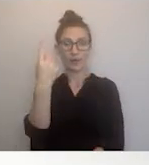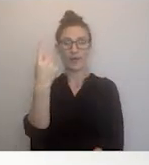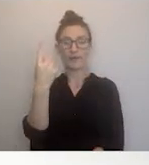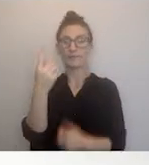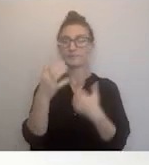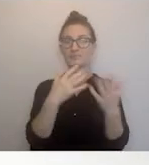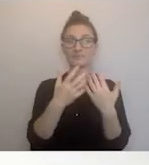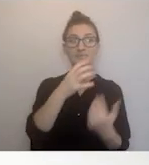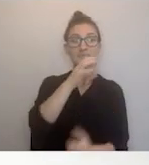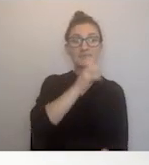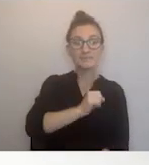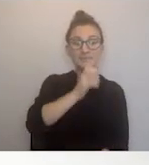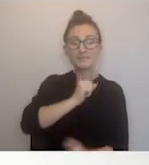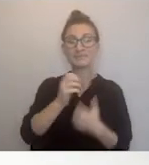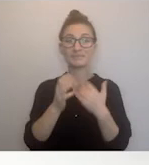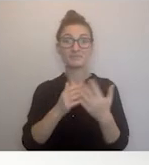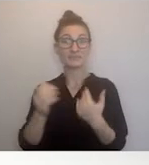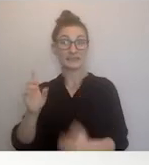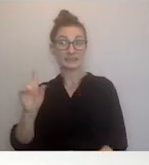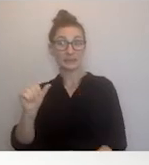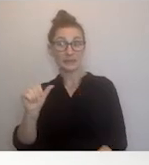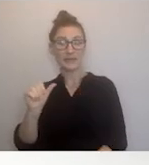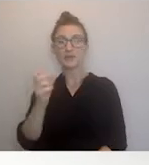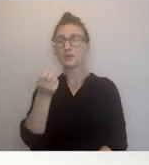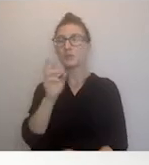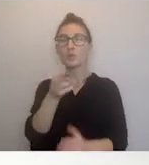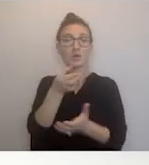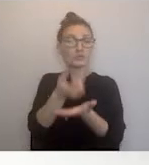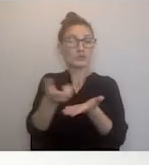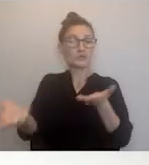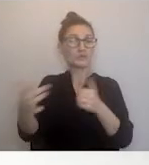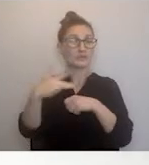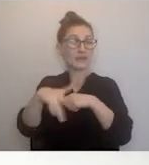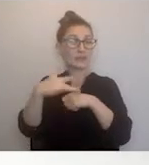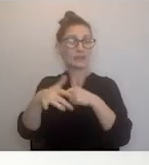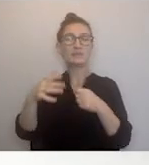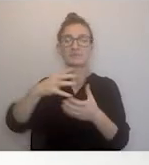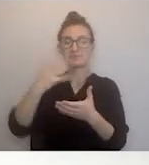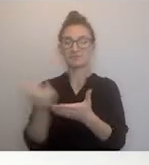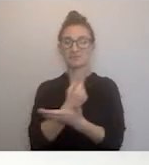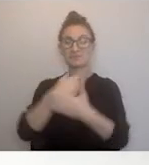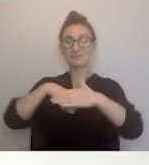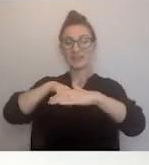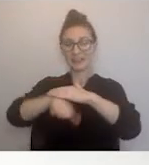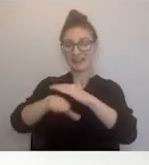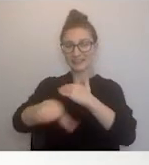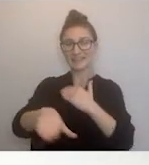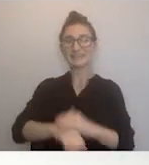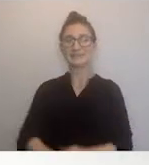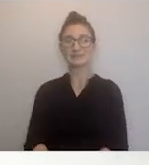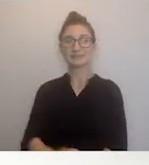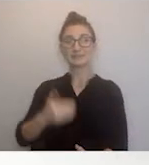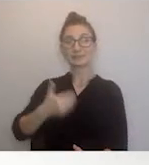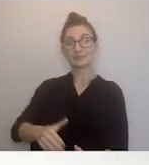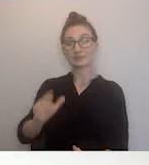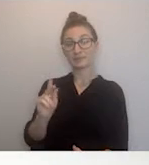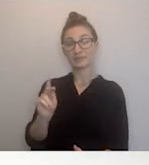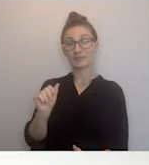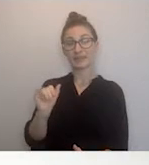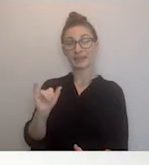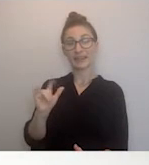everyone, regardless of age, regardless of disability, or available resources that they may have to experience arts